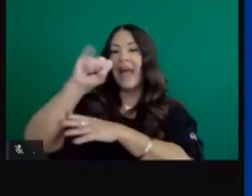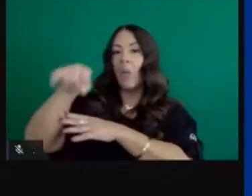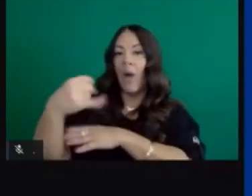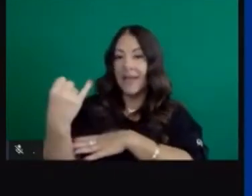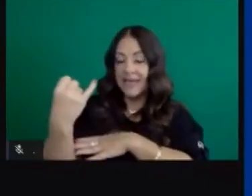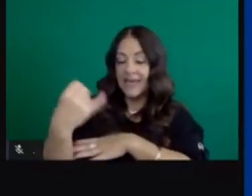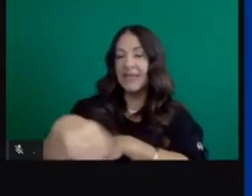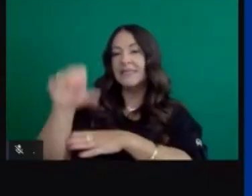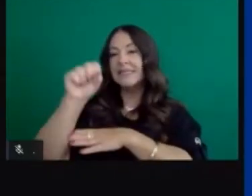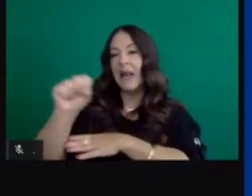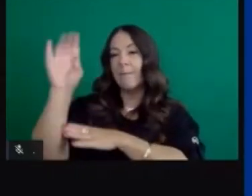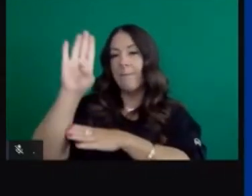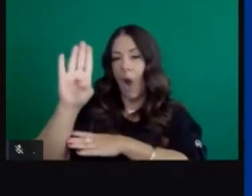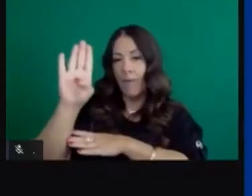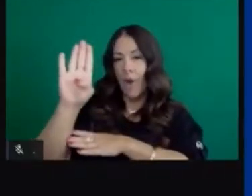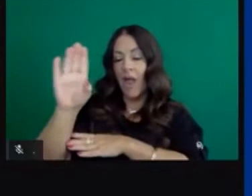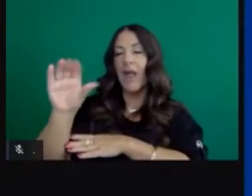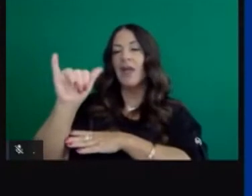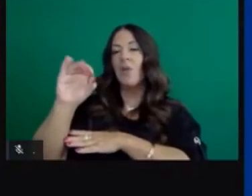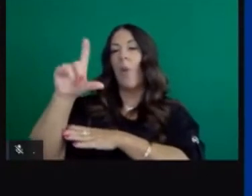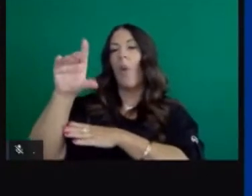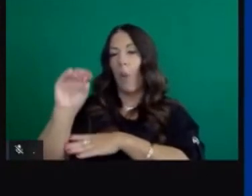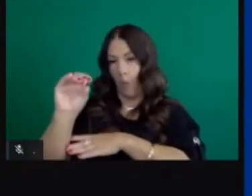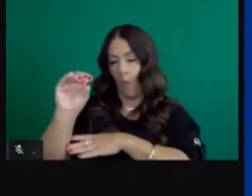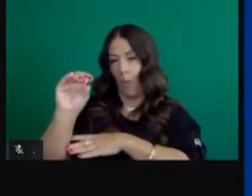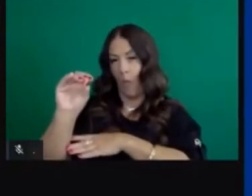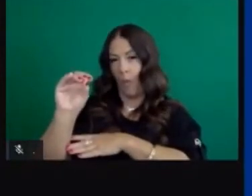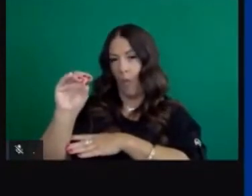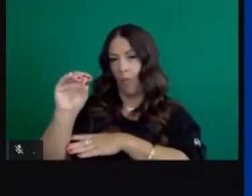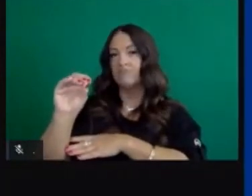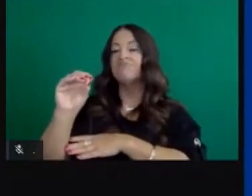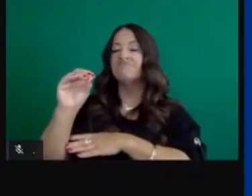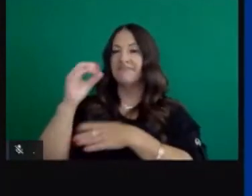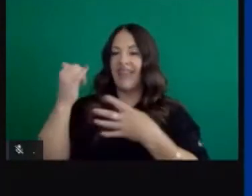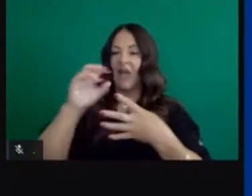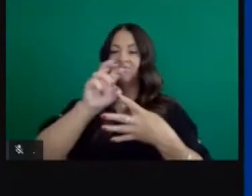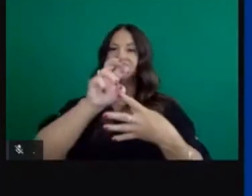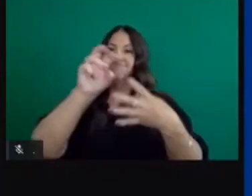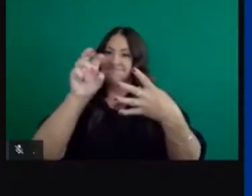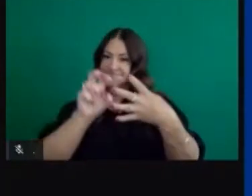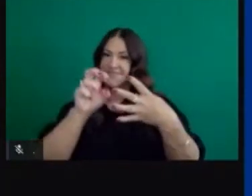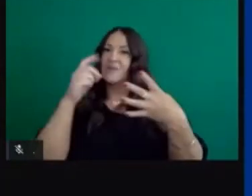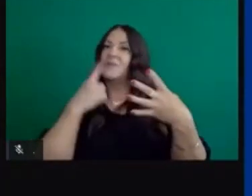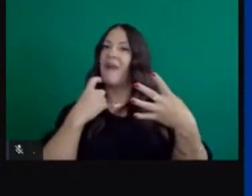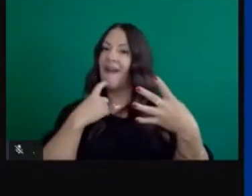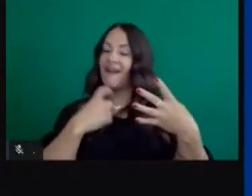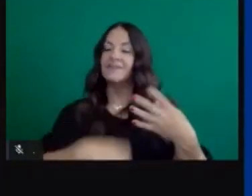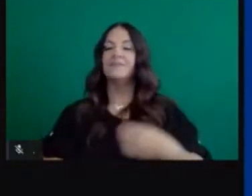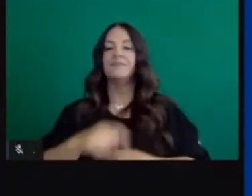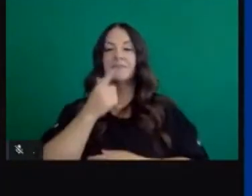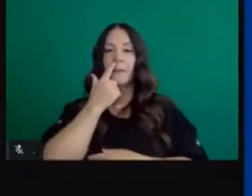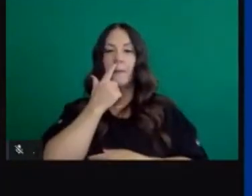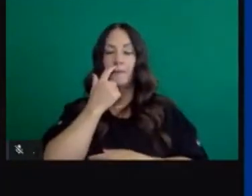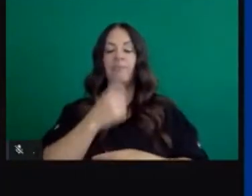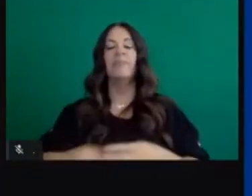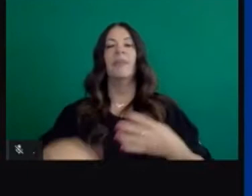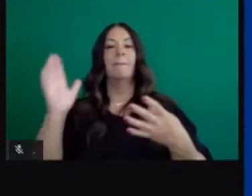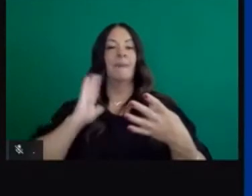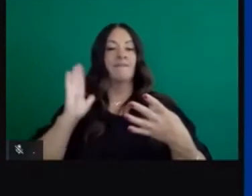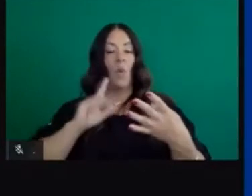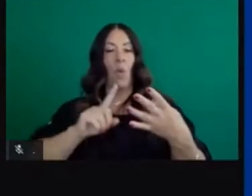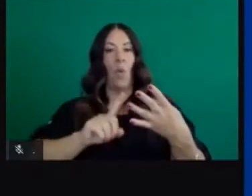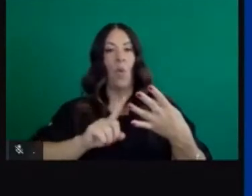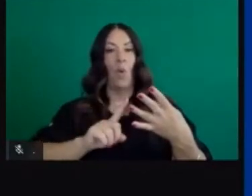Barbara County, and Yolo County. Today also, 3 counties are moving into the orange